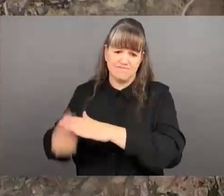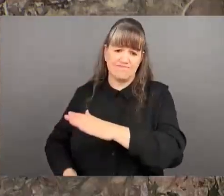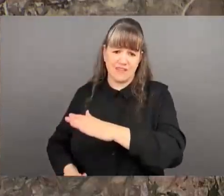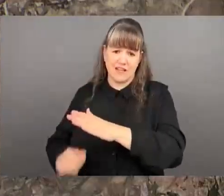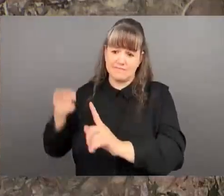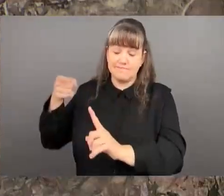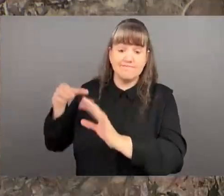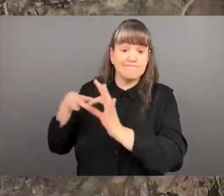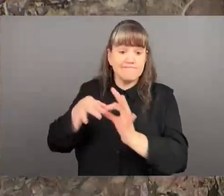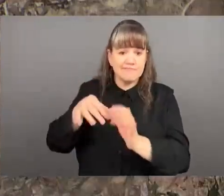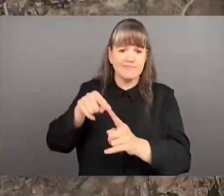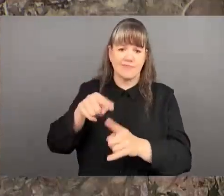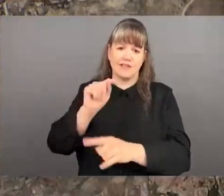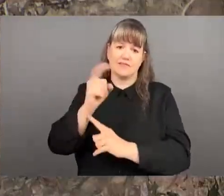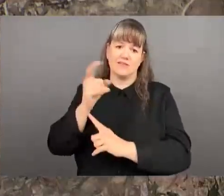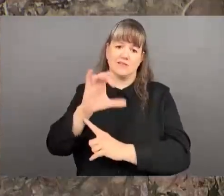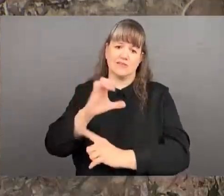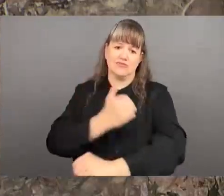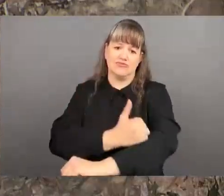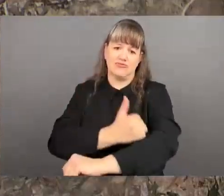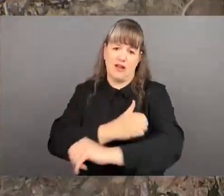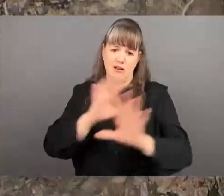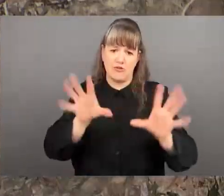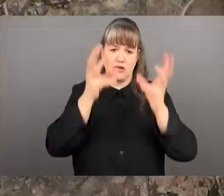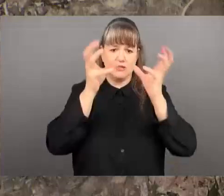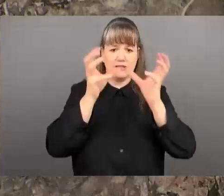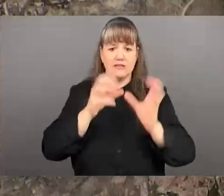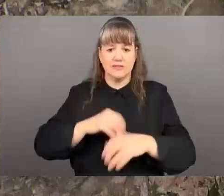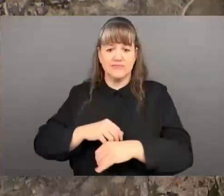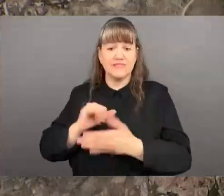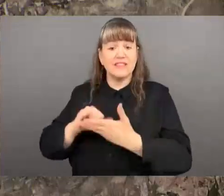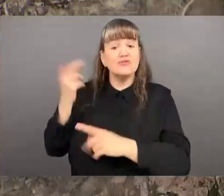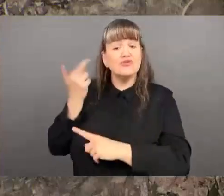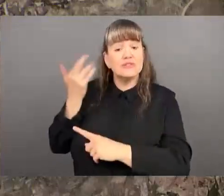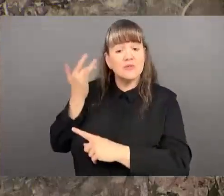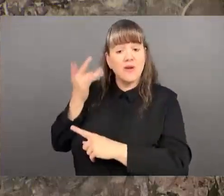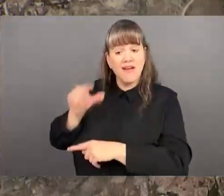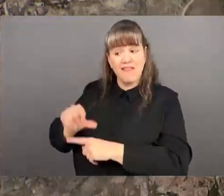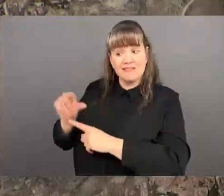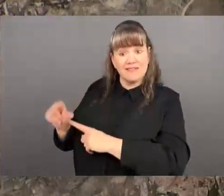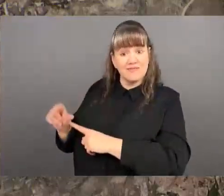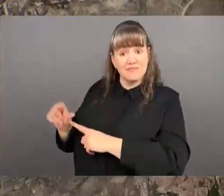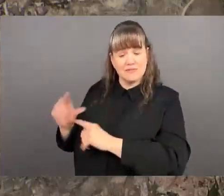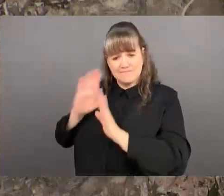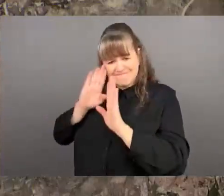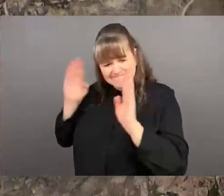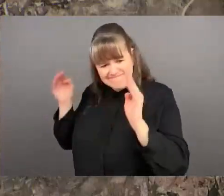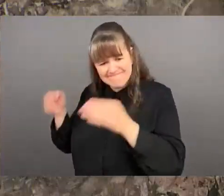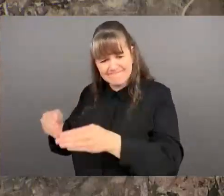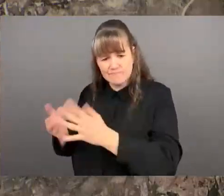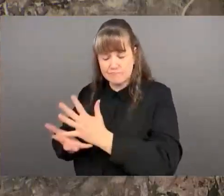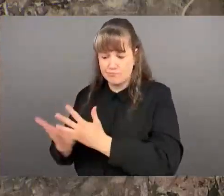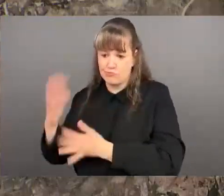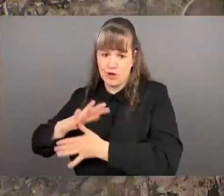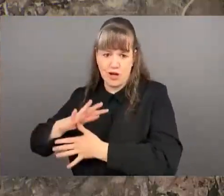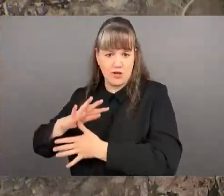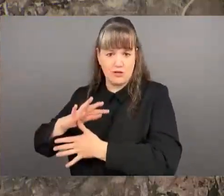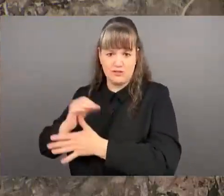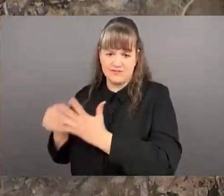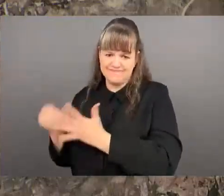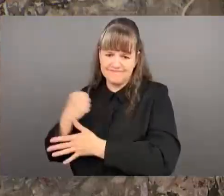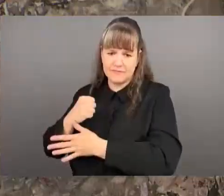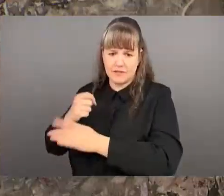Speaker, that is why this government has placed such a priority on developing every tool in the toolbox, providing